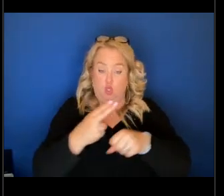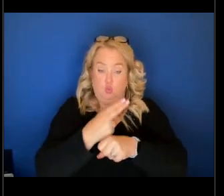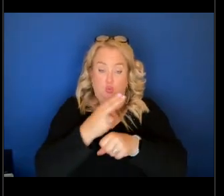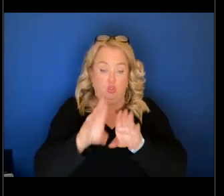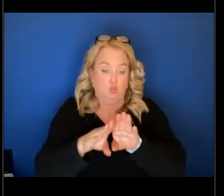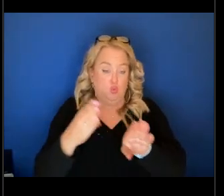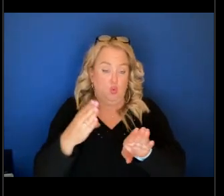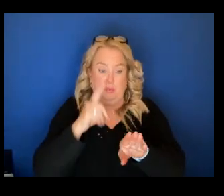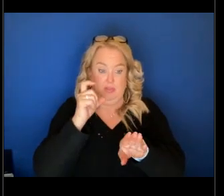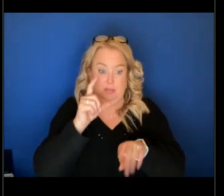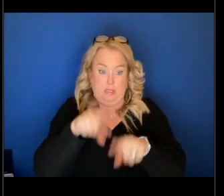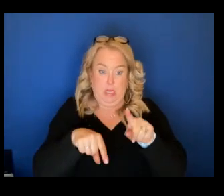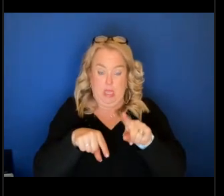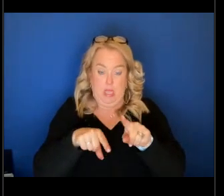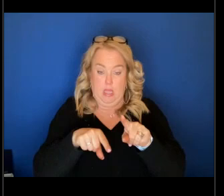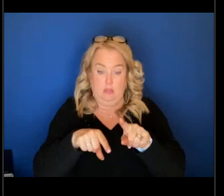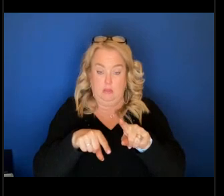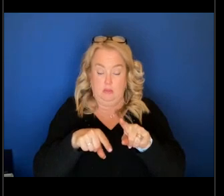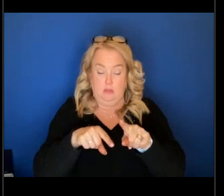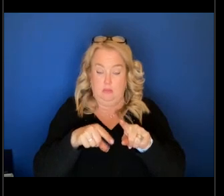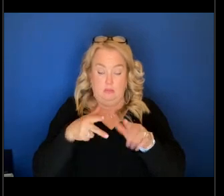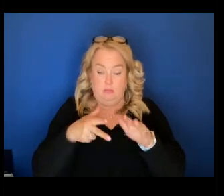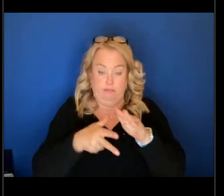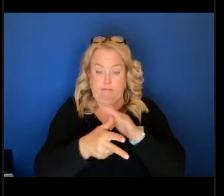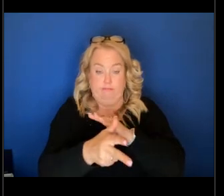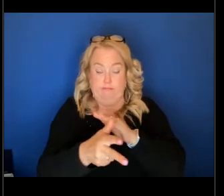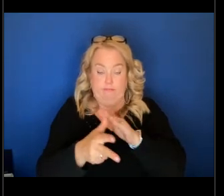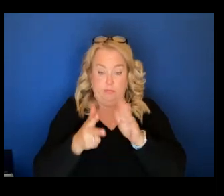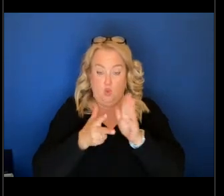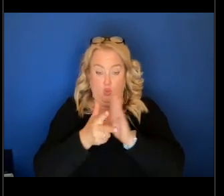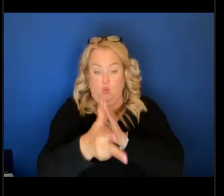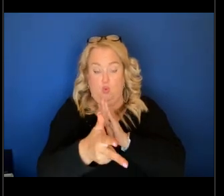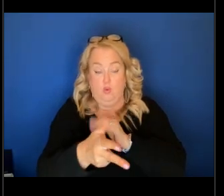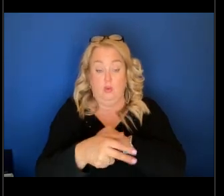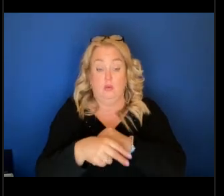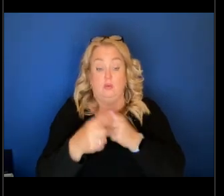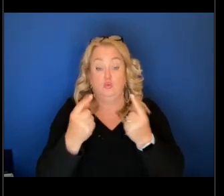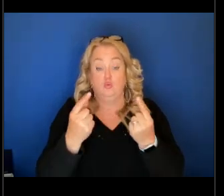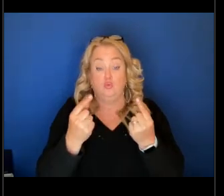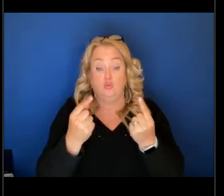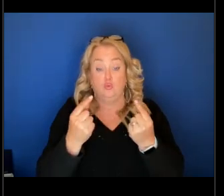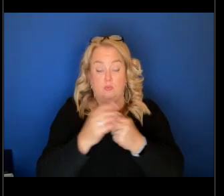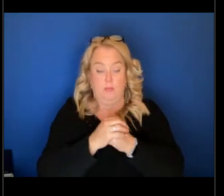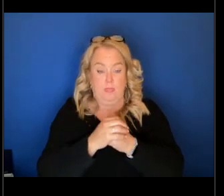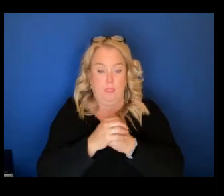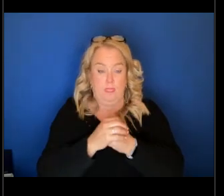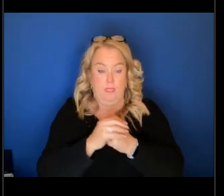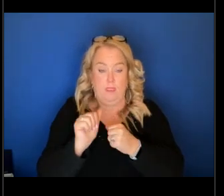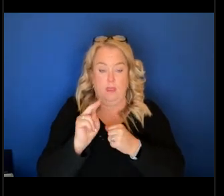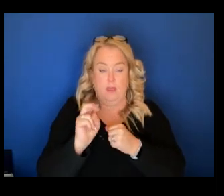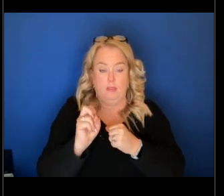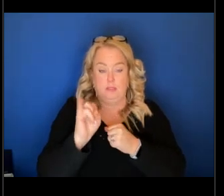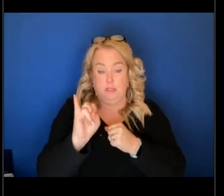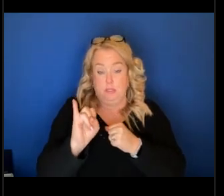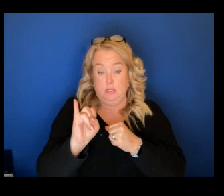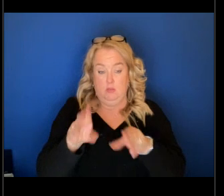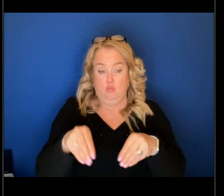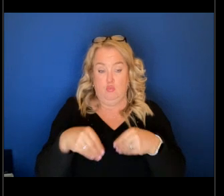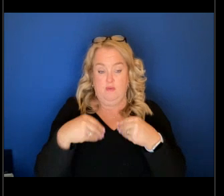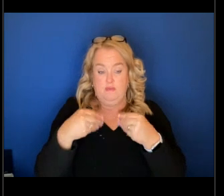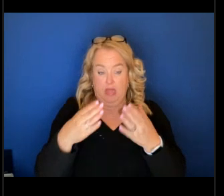enough space to maneuver around the door. The design solution, ANSI provides